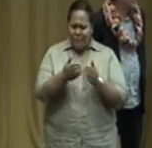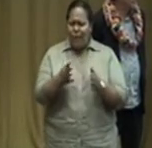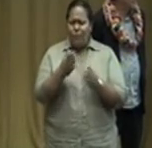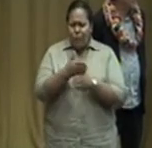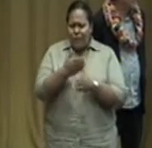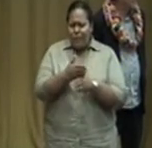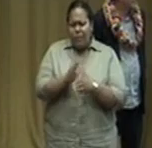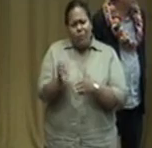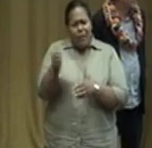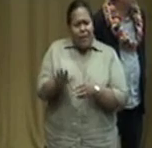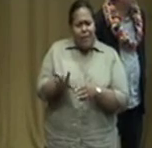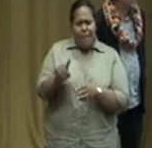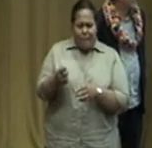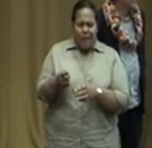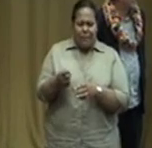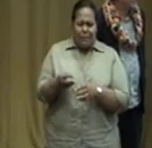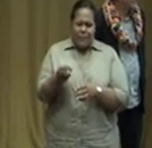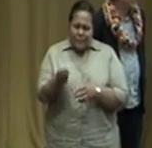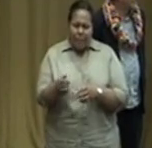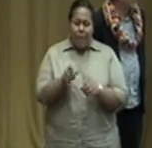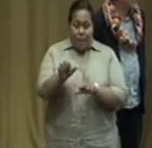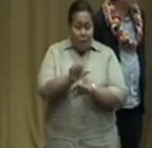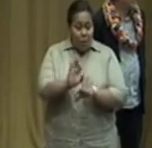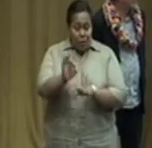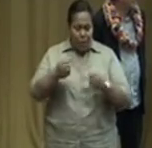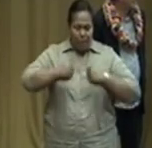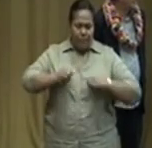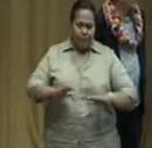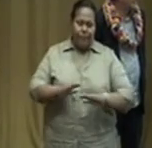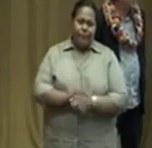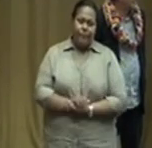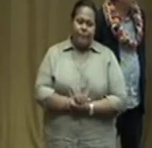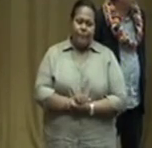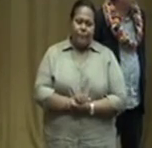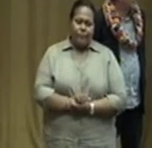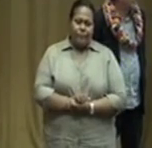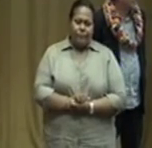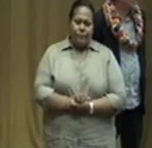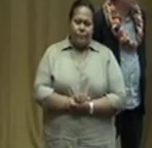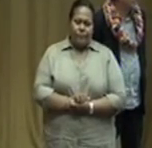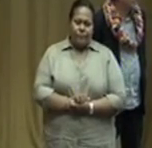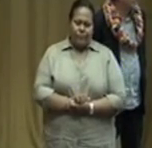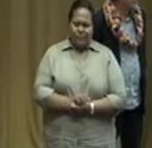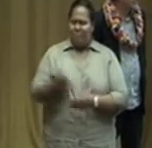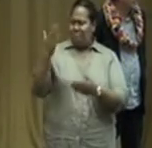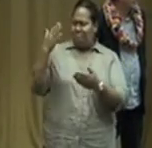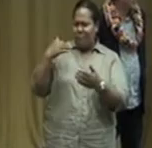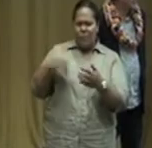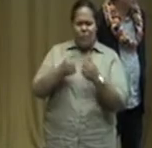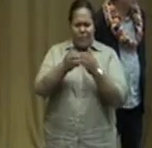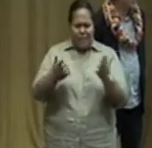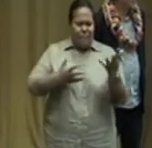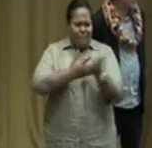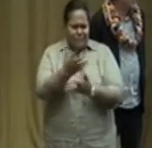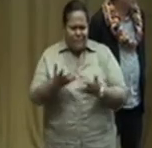week. So it's certainly an area of interest, and the VC in his talk pointed out that some time ago we started a conversation about this, and we're hoping that